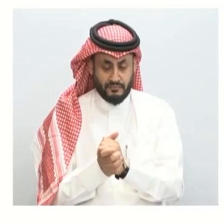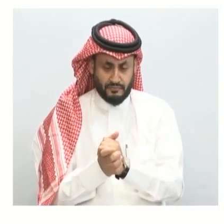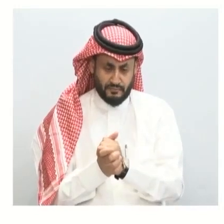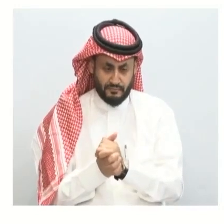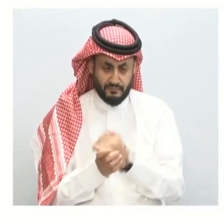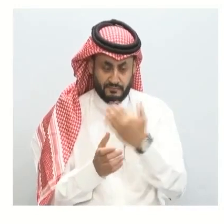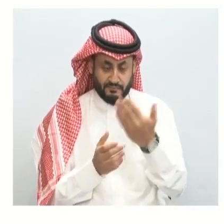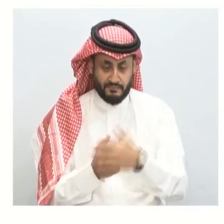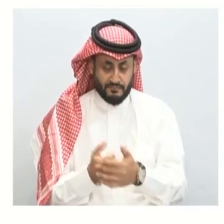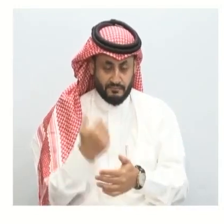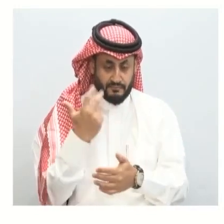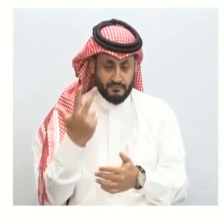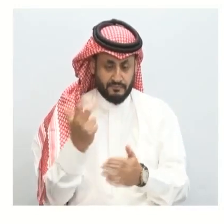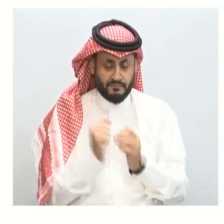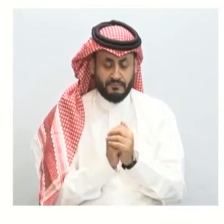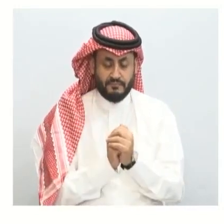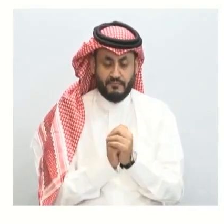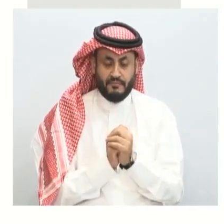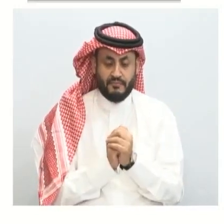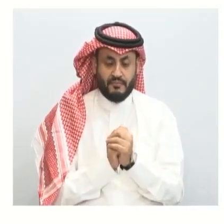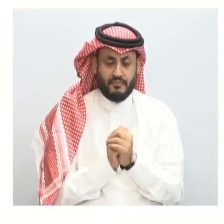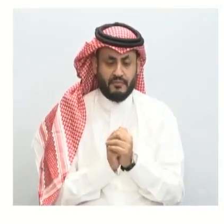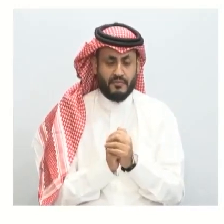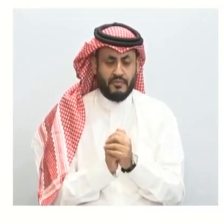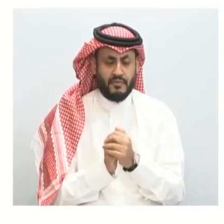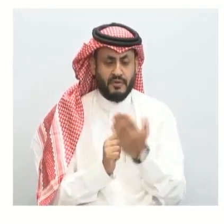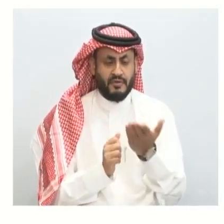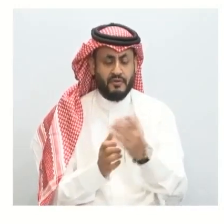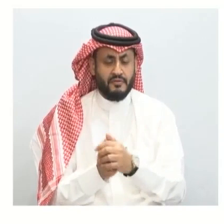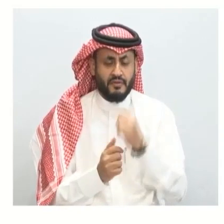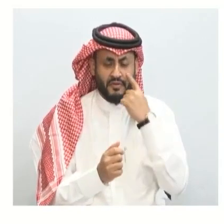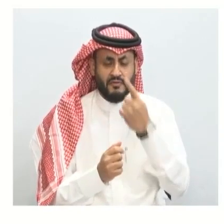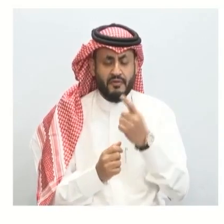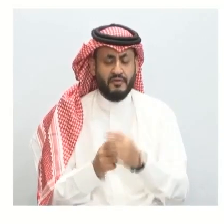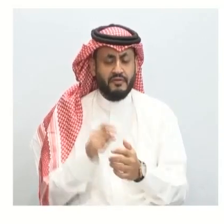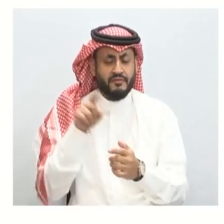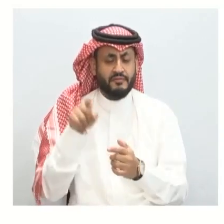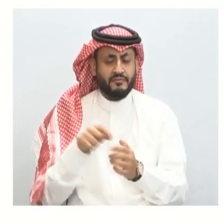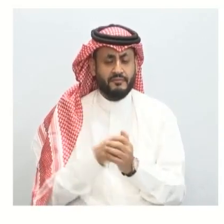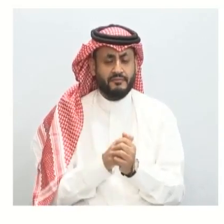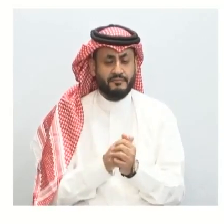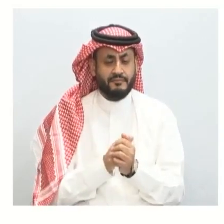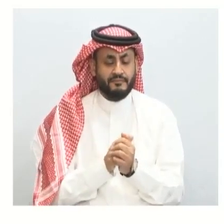we have the third paragraph here. Now what do we have? We are going to search for,